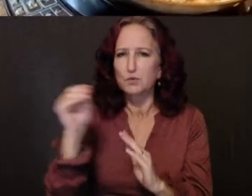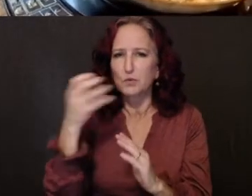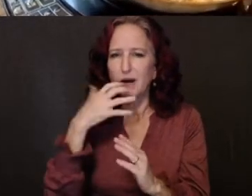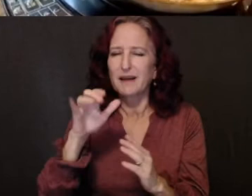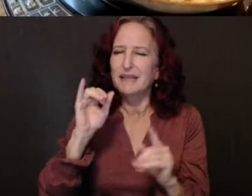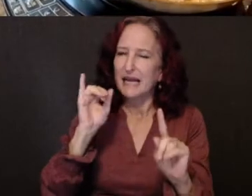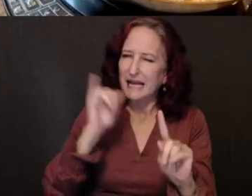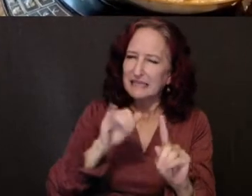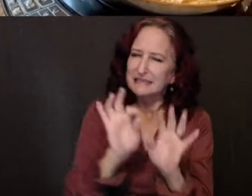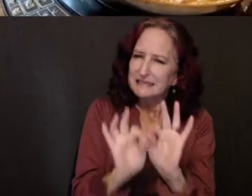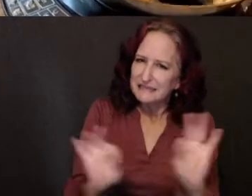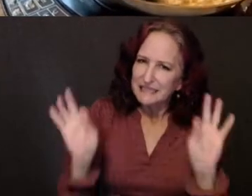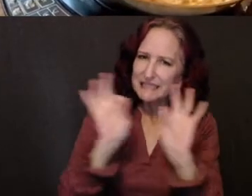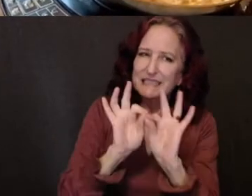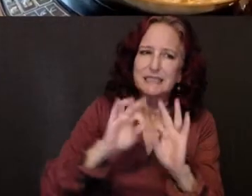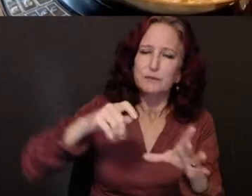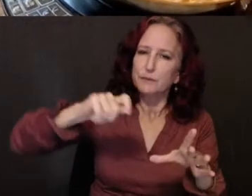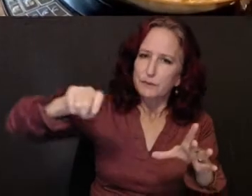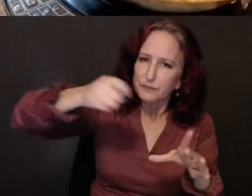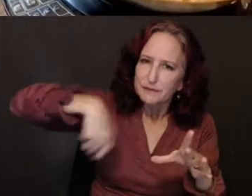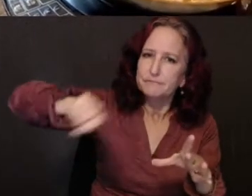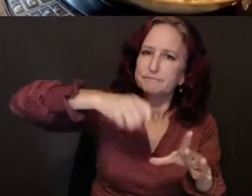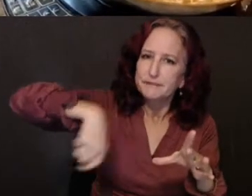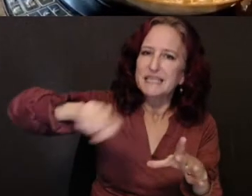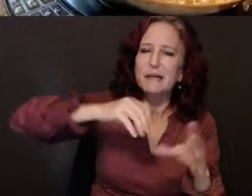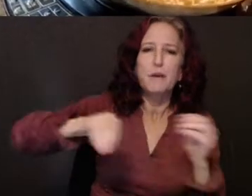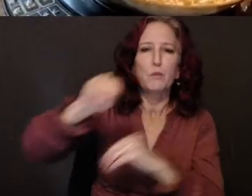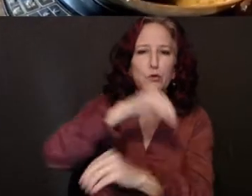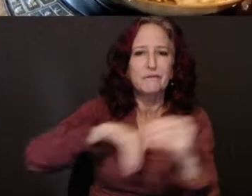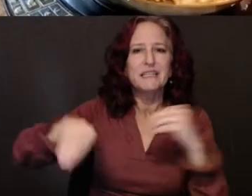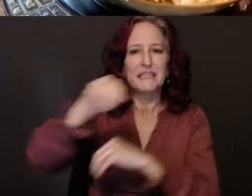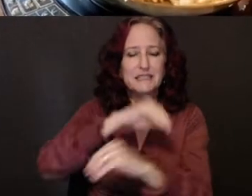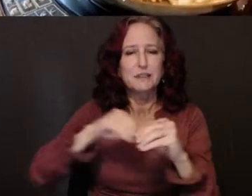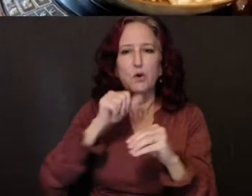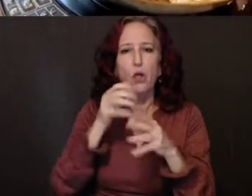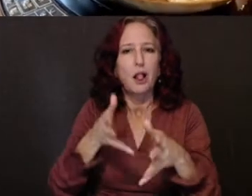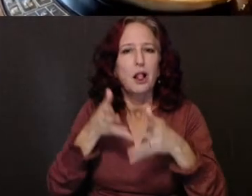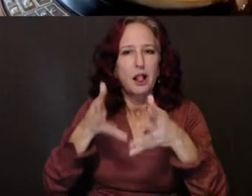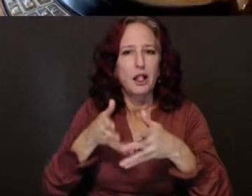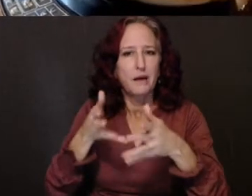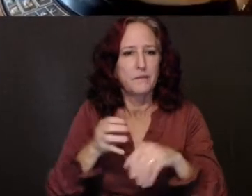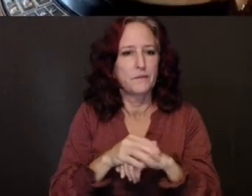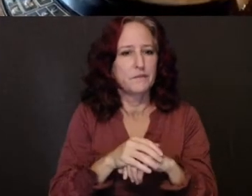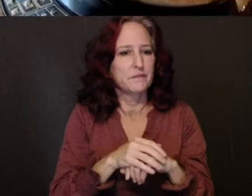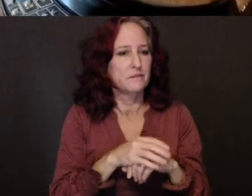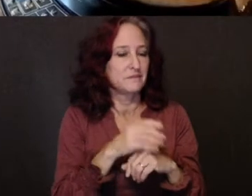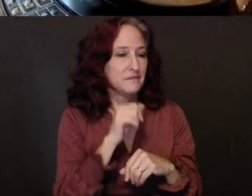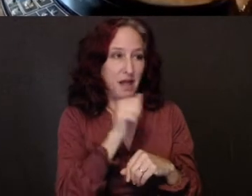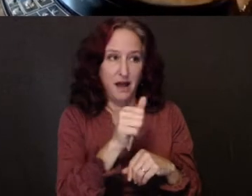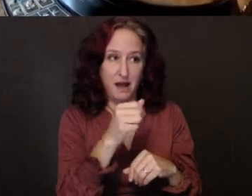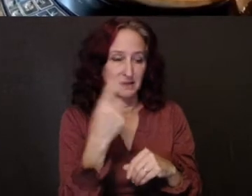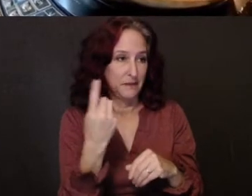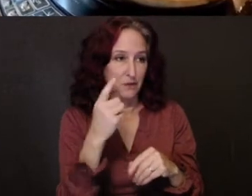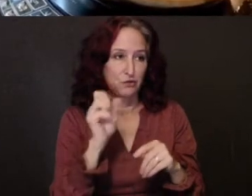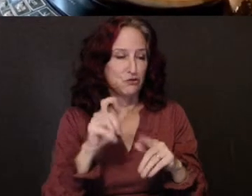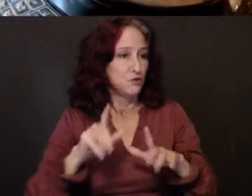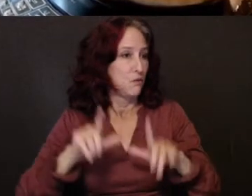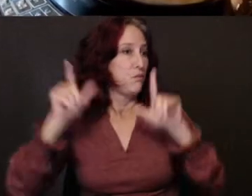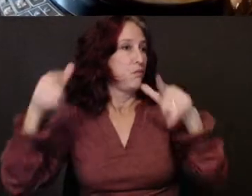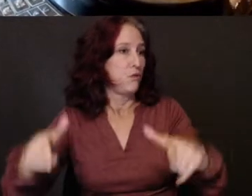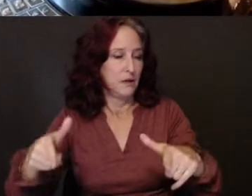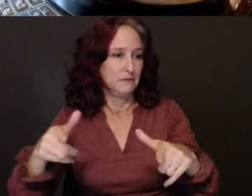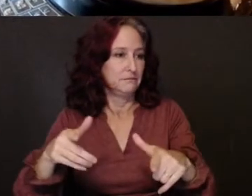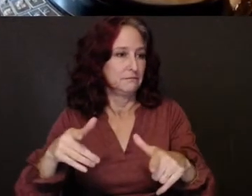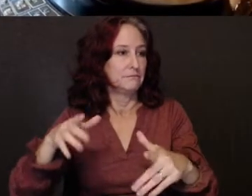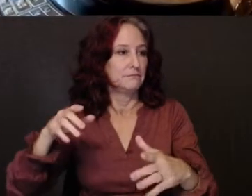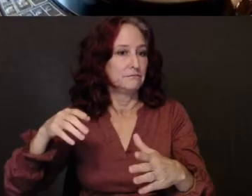then you don't want it to brown though. You want to keep it moving. That's the thing about risotto. The main thing is to keep